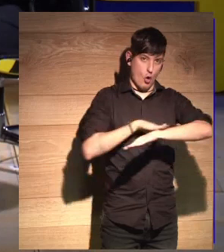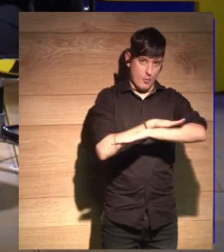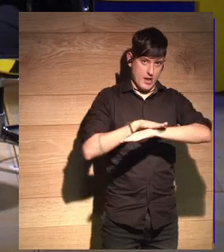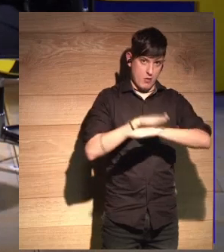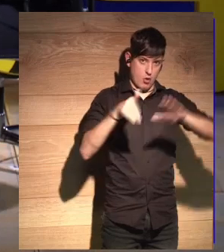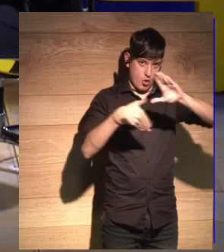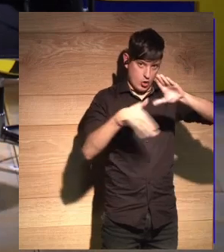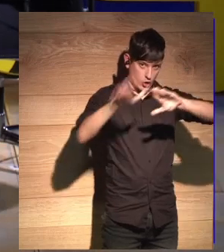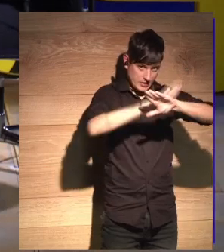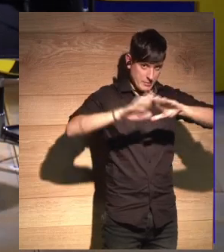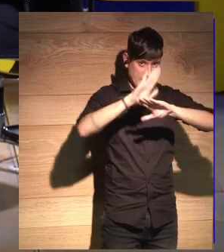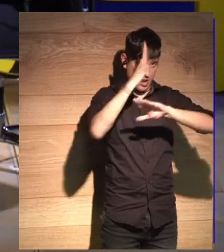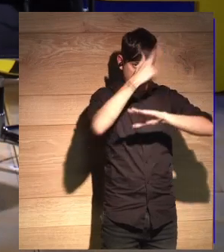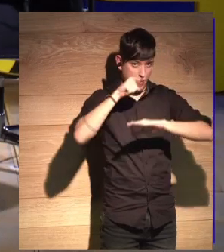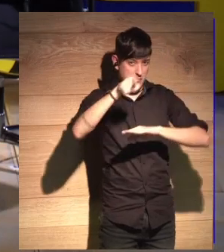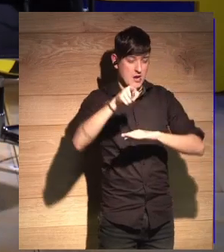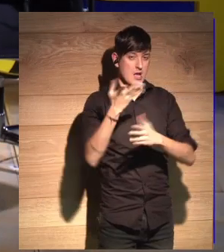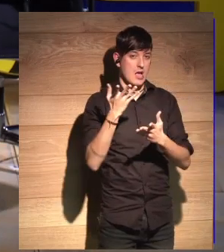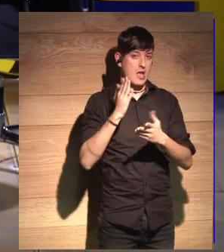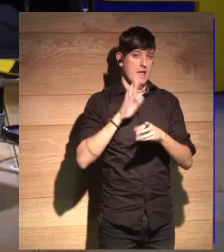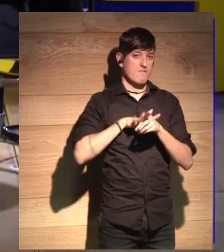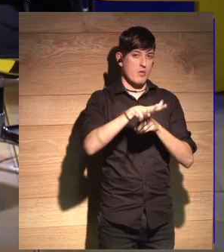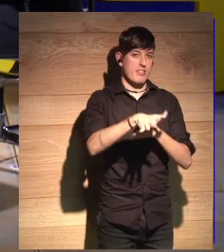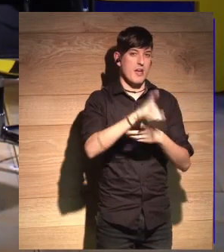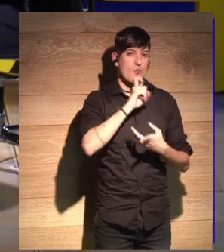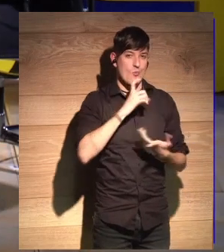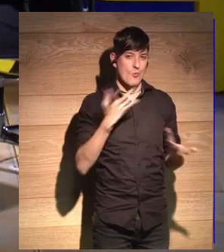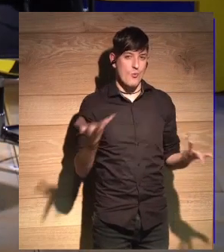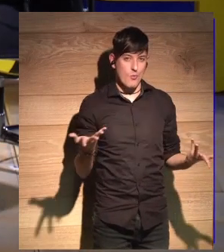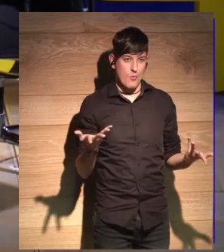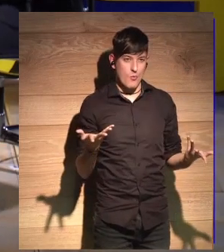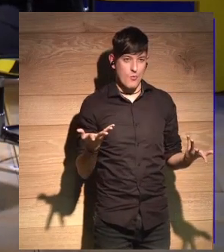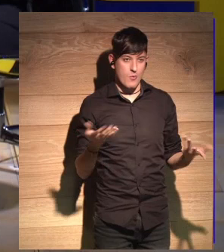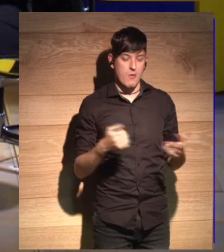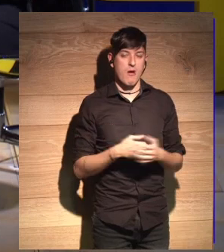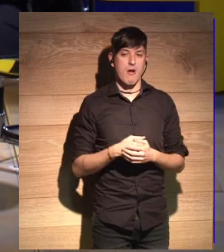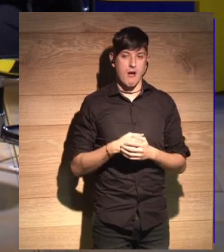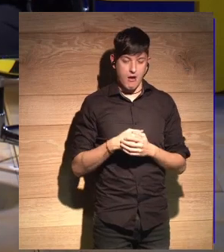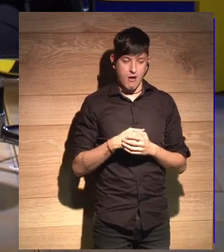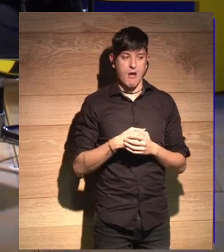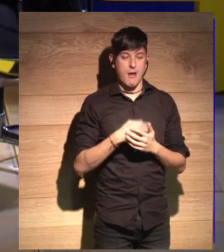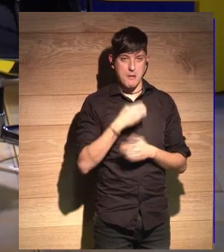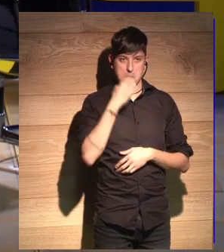the agenda of the American government? Thank you. Good question.